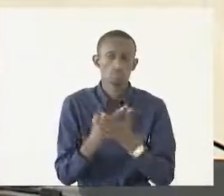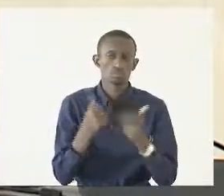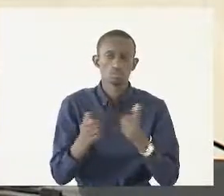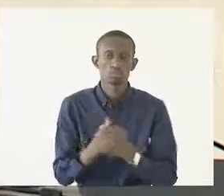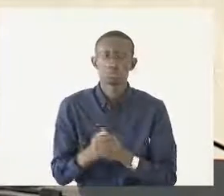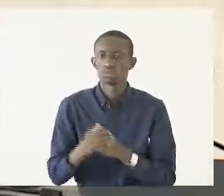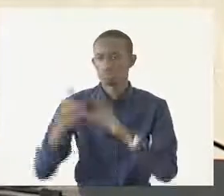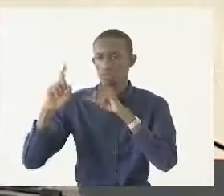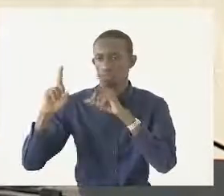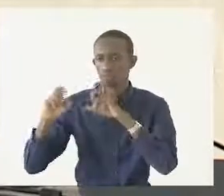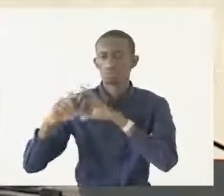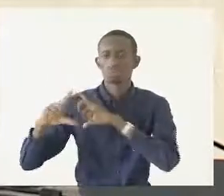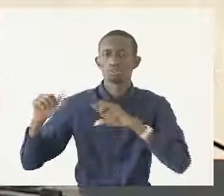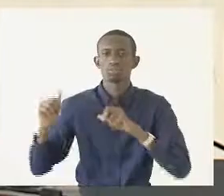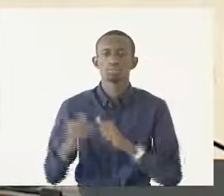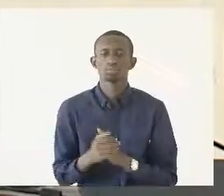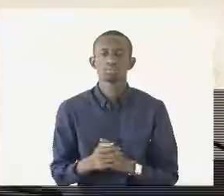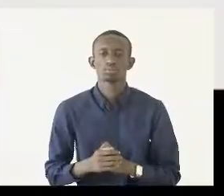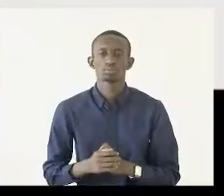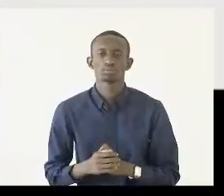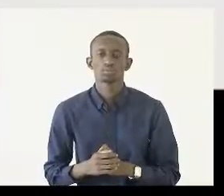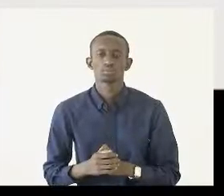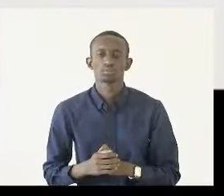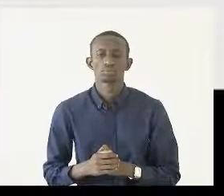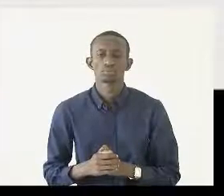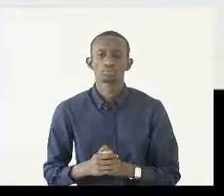where plants make their own food.